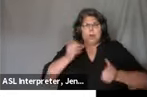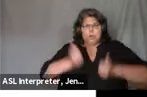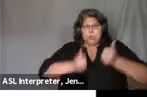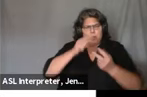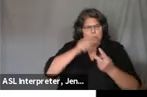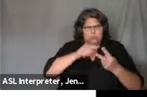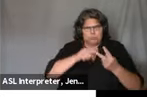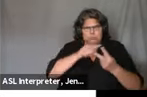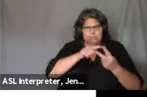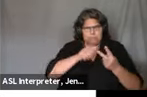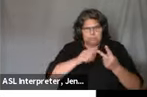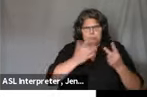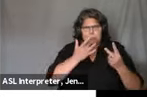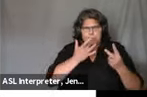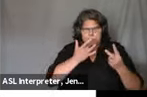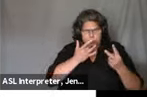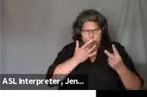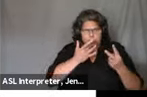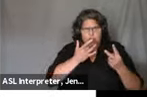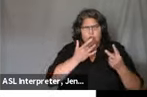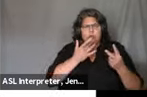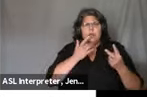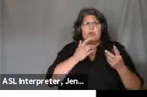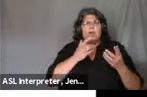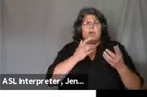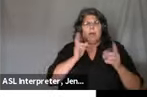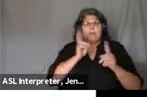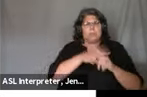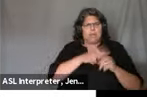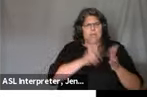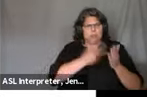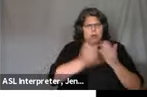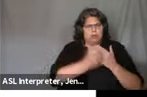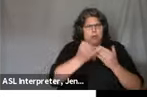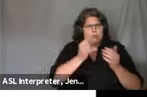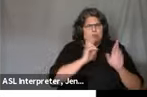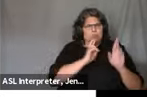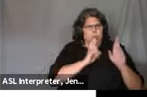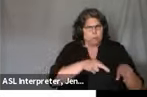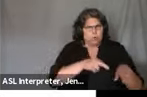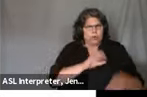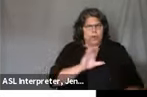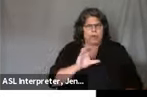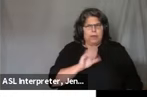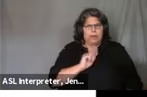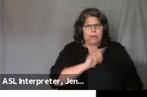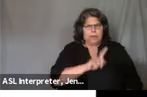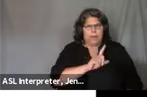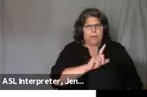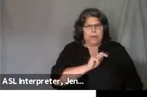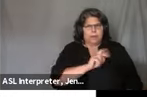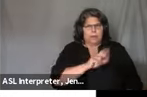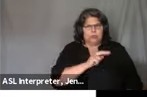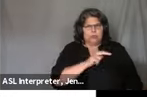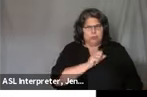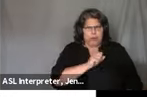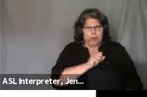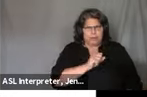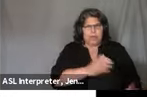alternative and have a signed project report at Caltrans, we'll move into the design phase of the project.